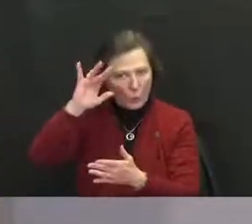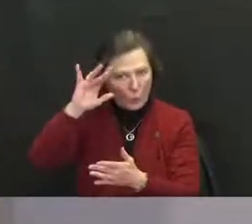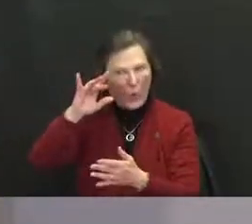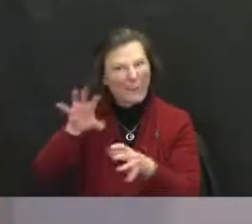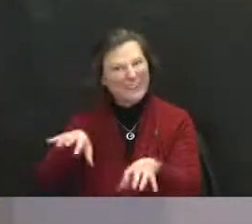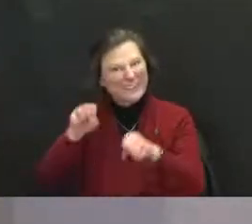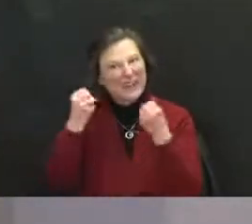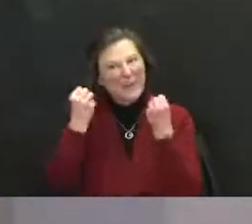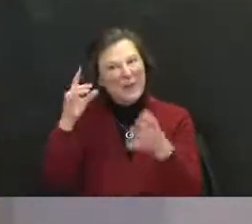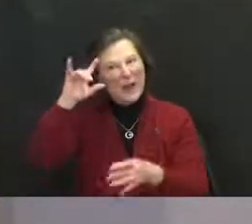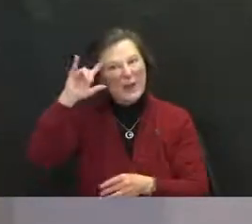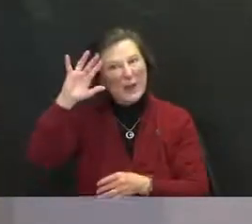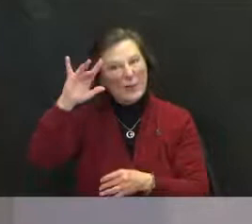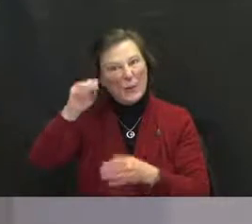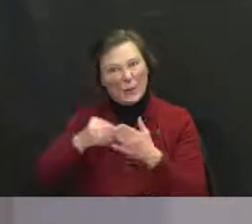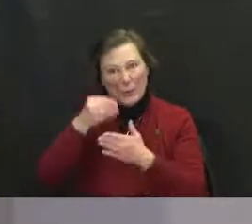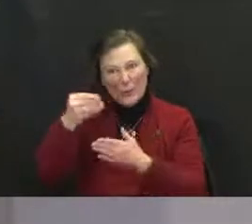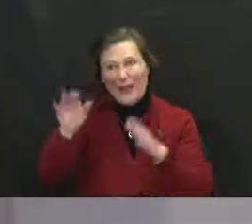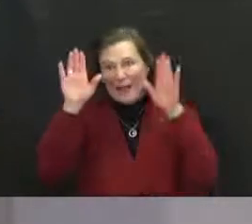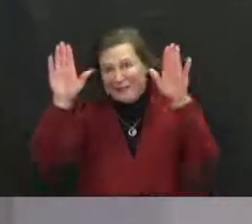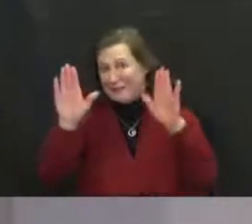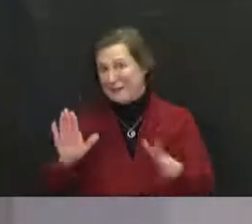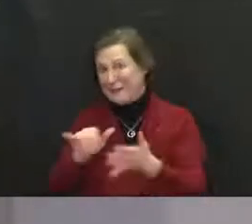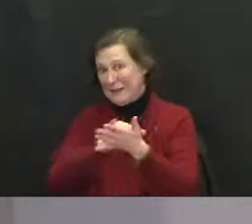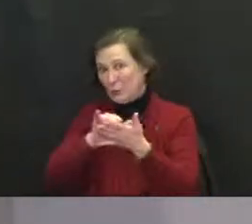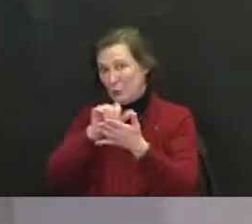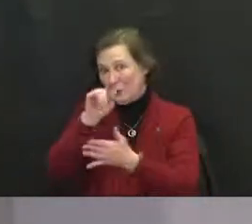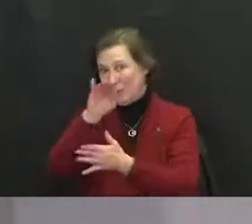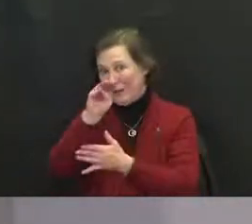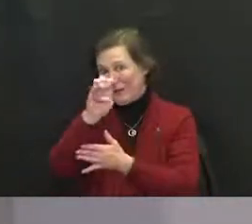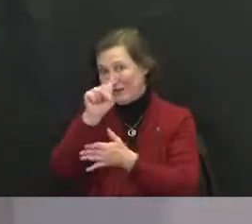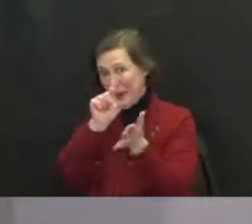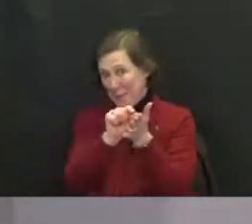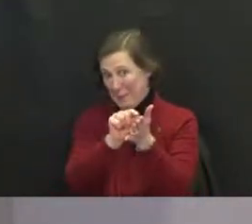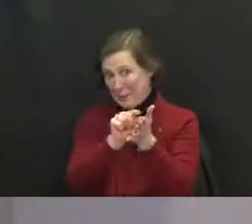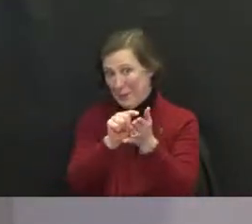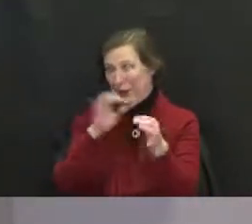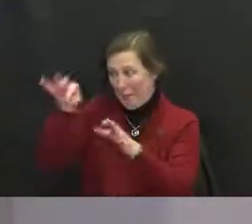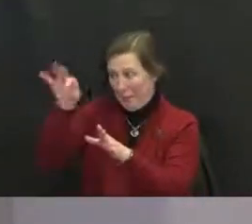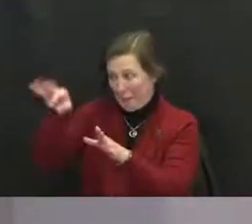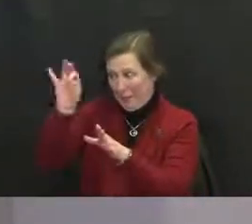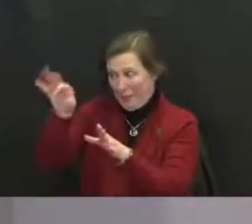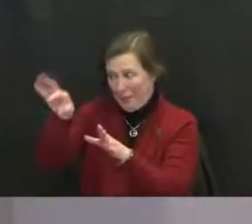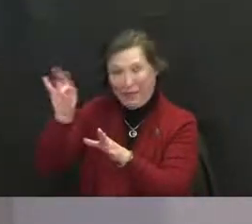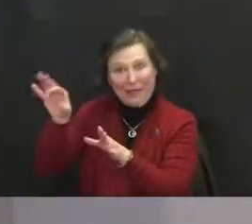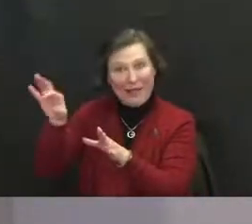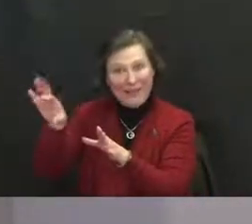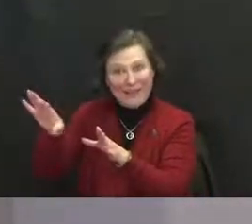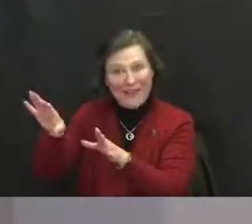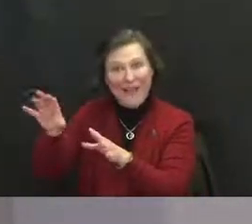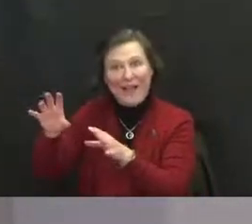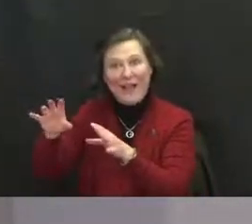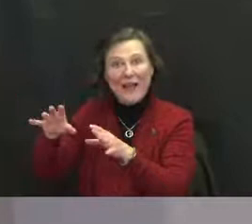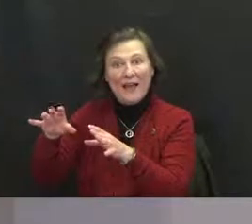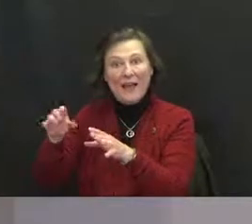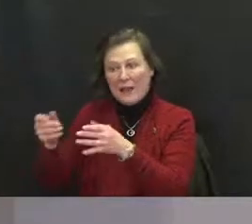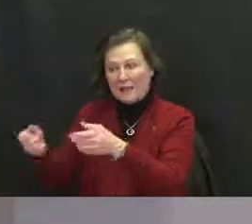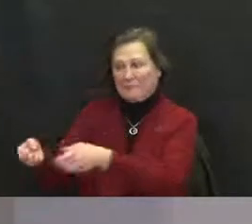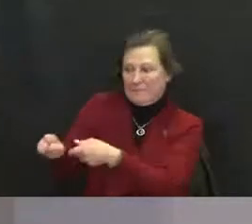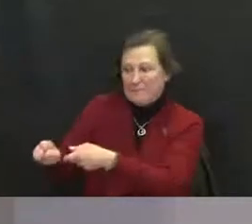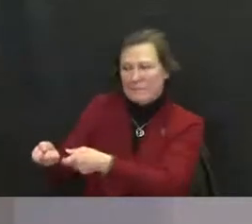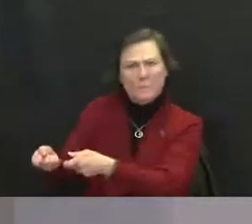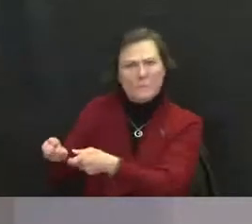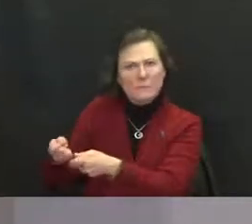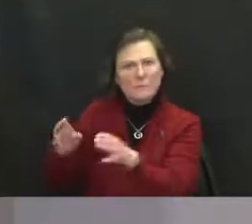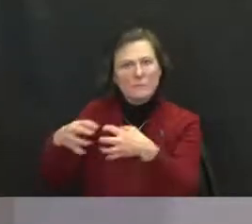lot of quarters to buy a Sunday New York Times. Put in all my quarters and pulled to get my paper. It didn't